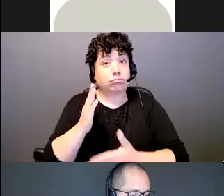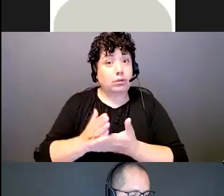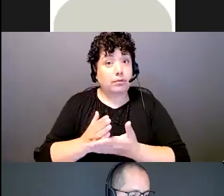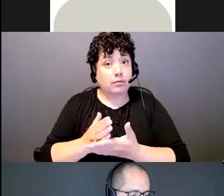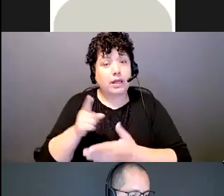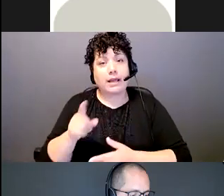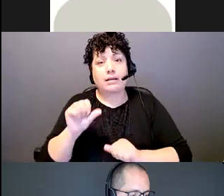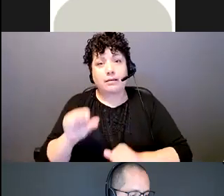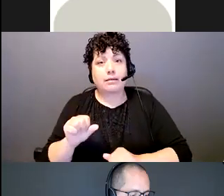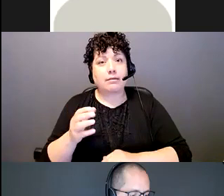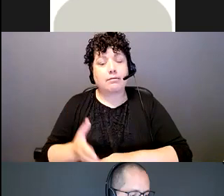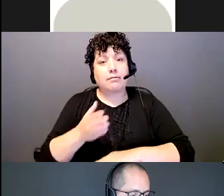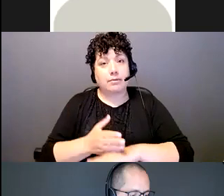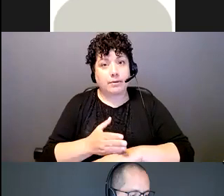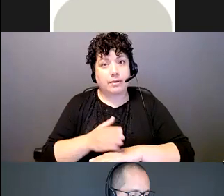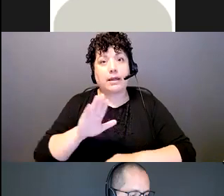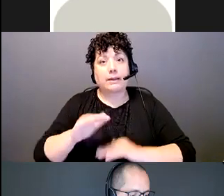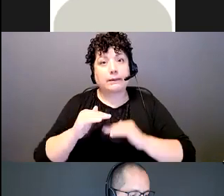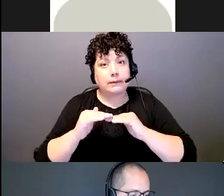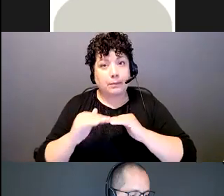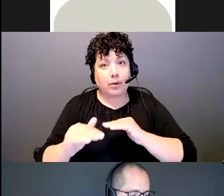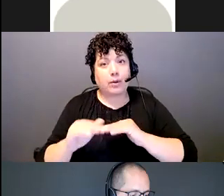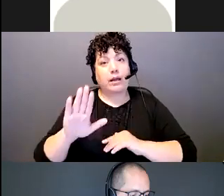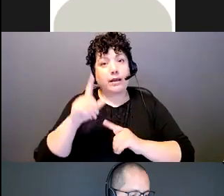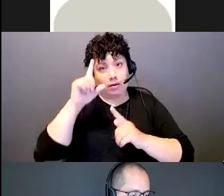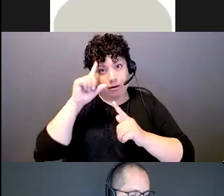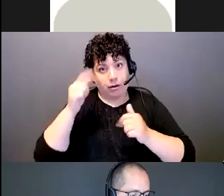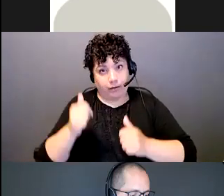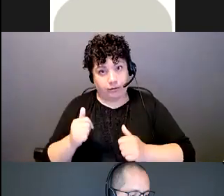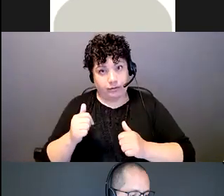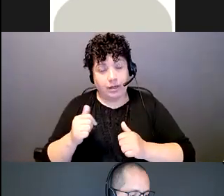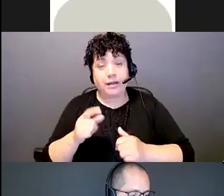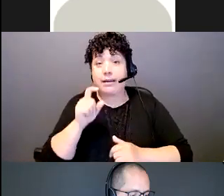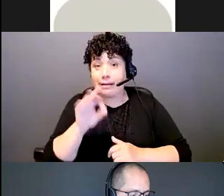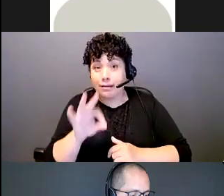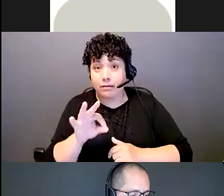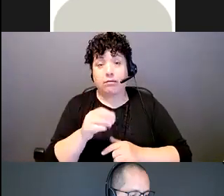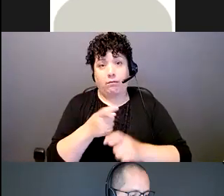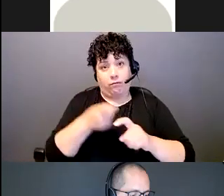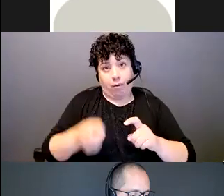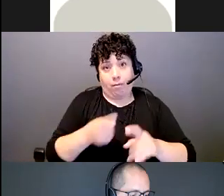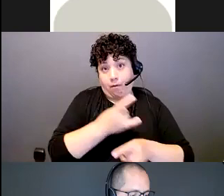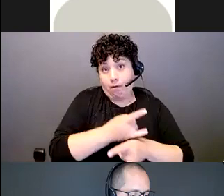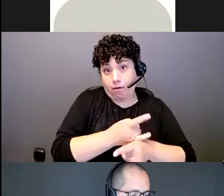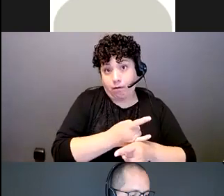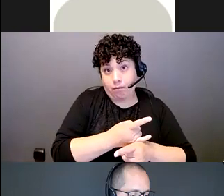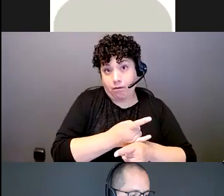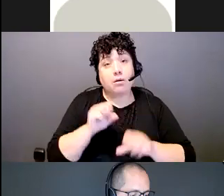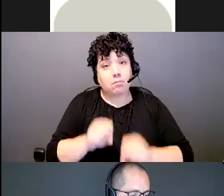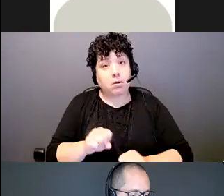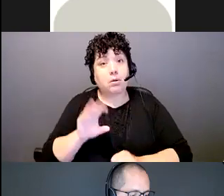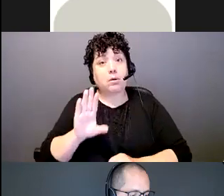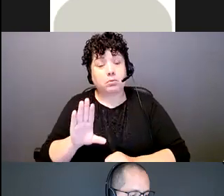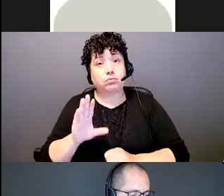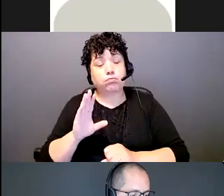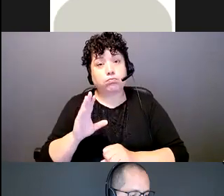in cognitive-induced cognitive impairment, in alcohol-induced cognitive impairment, and there is a possibility of improvement. And we certainly need to